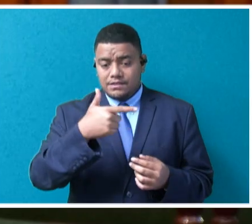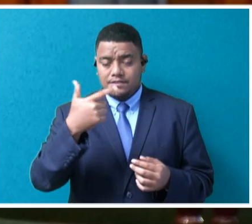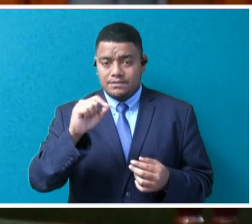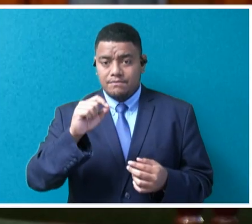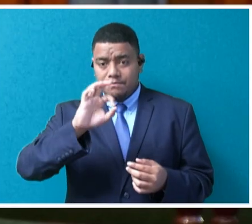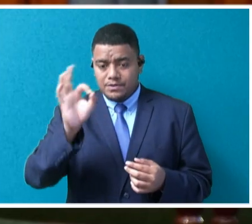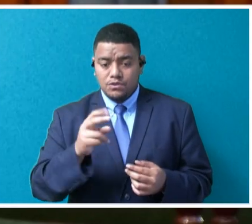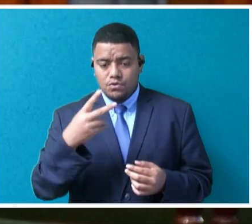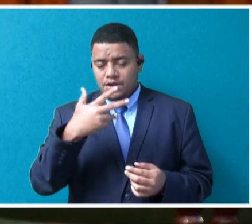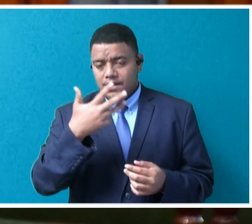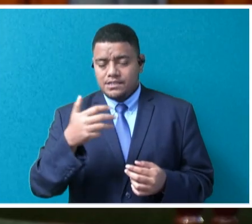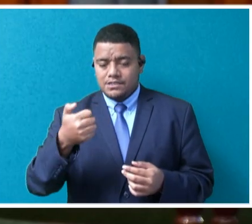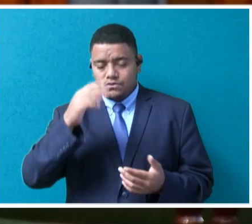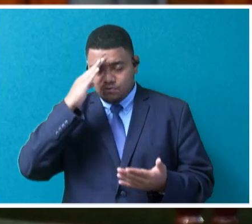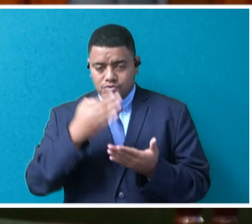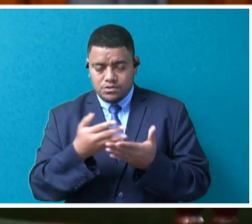the 296 students.